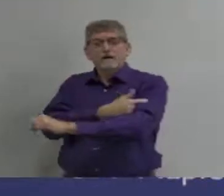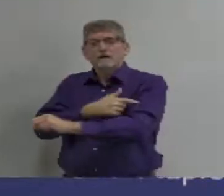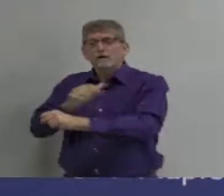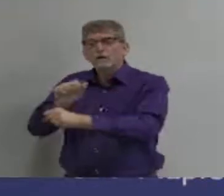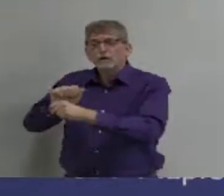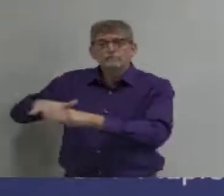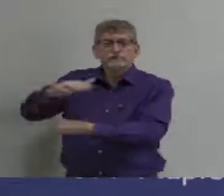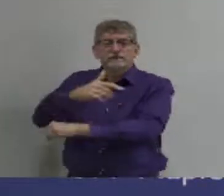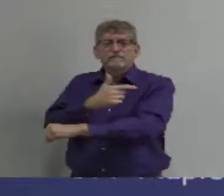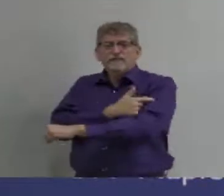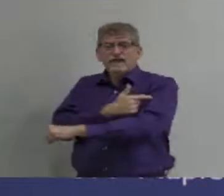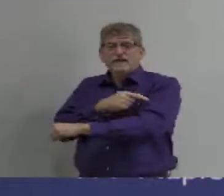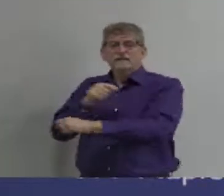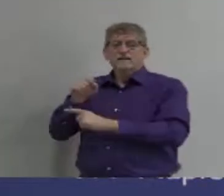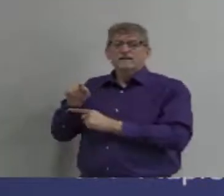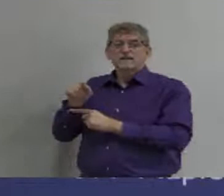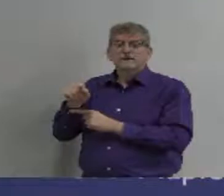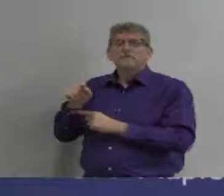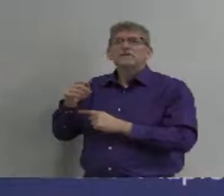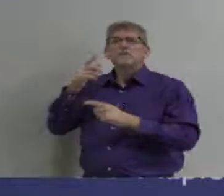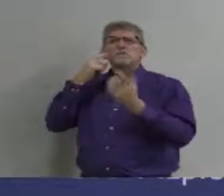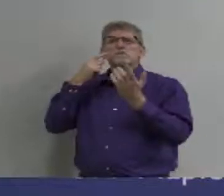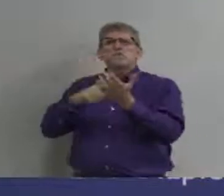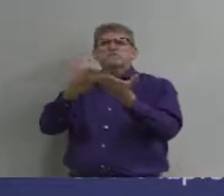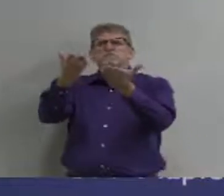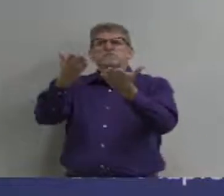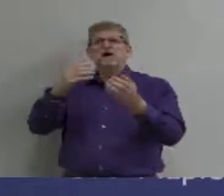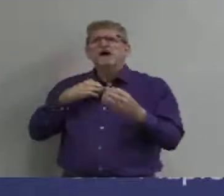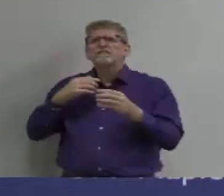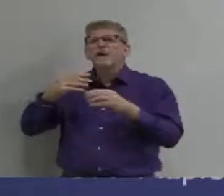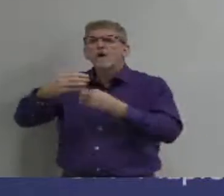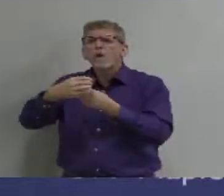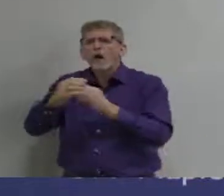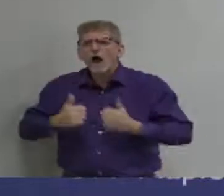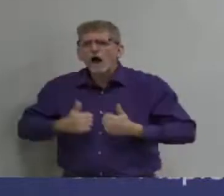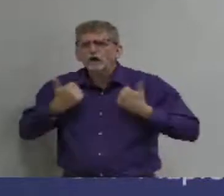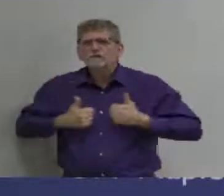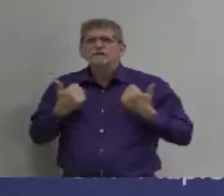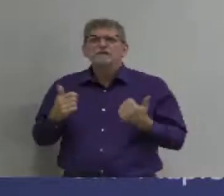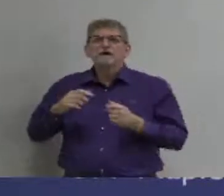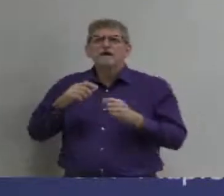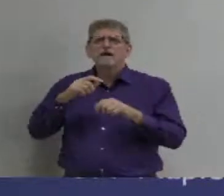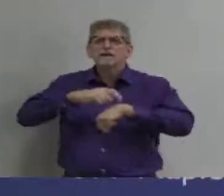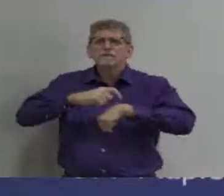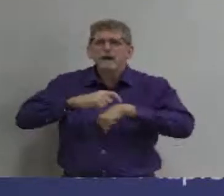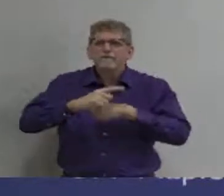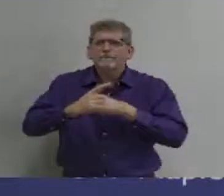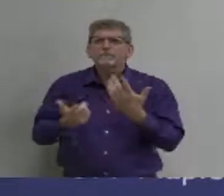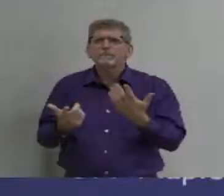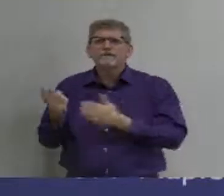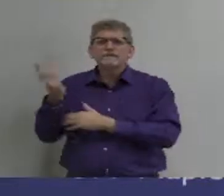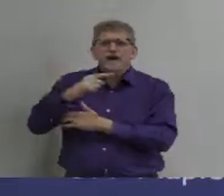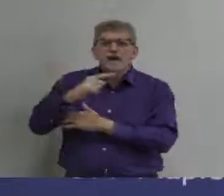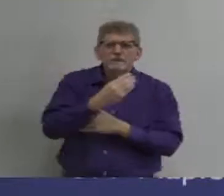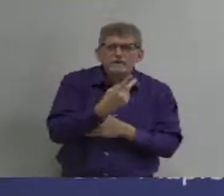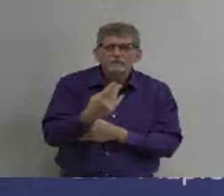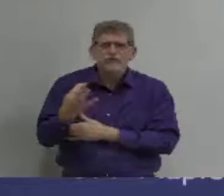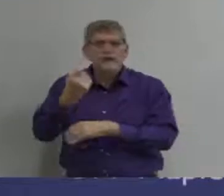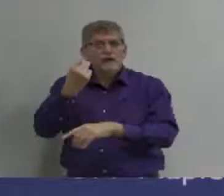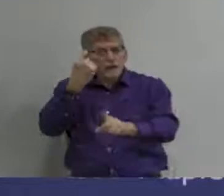slide. We are vaccinating people by appointment only. If you are eligible, you can register online at